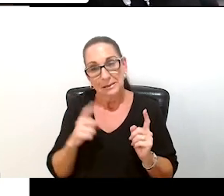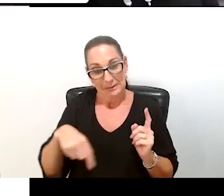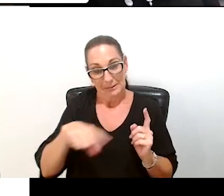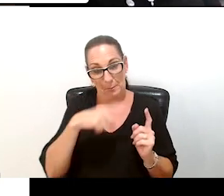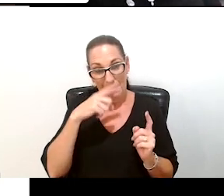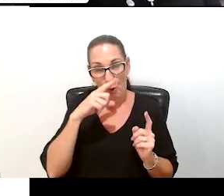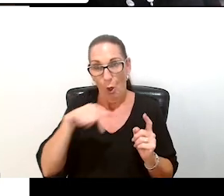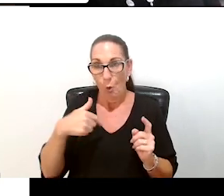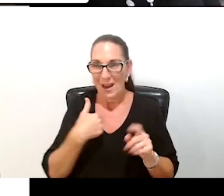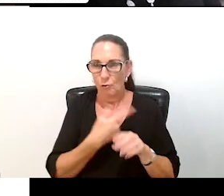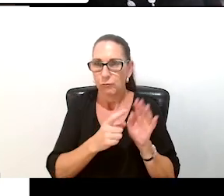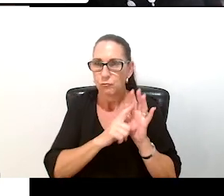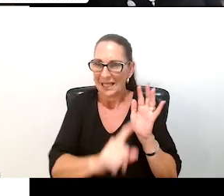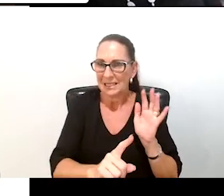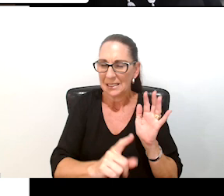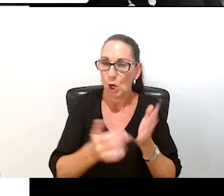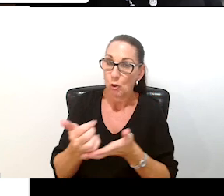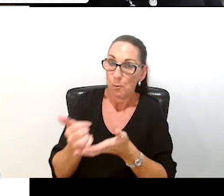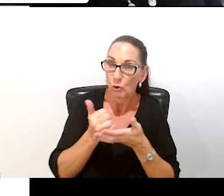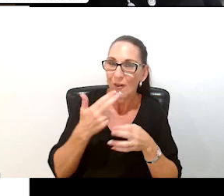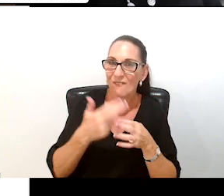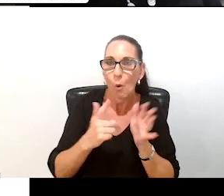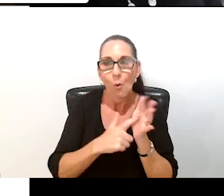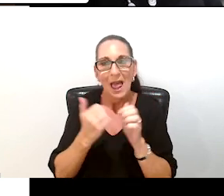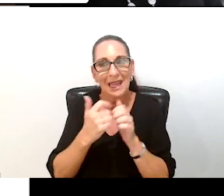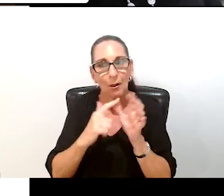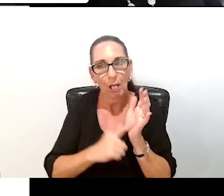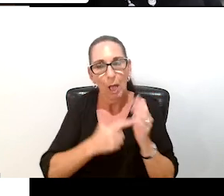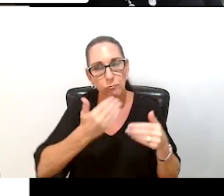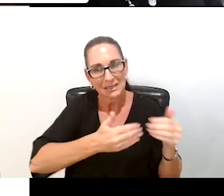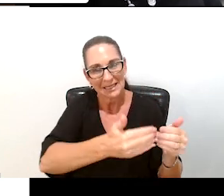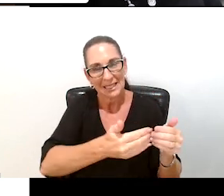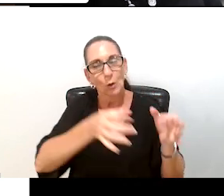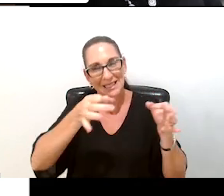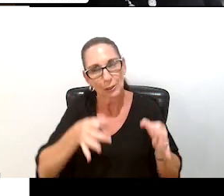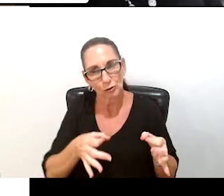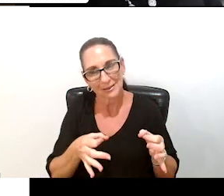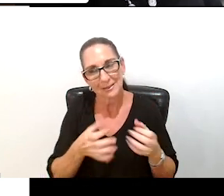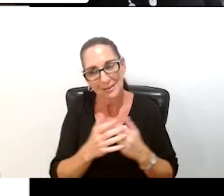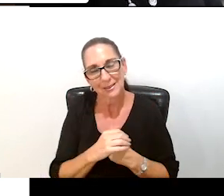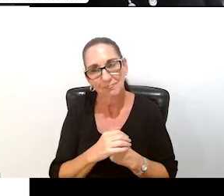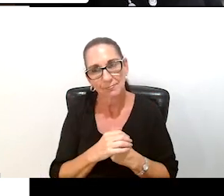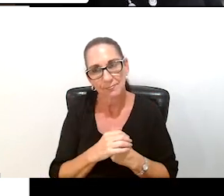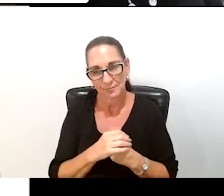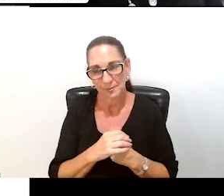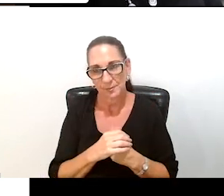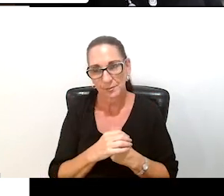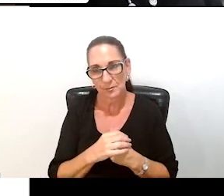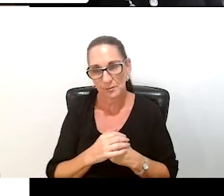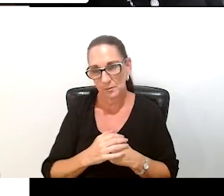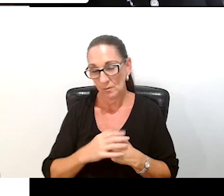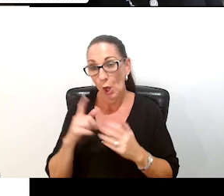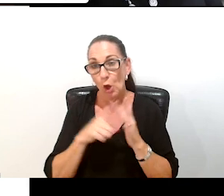are represented and supported in legal proceedings and decision-making processes? And something